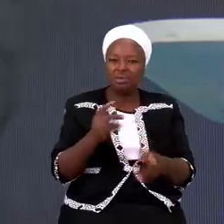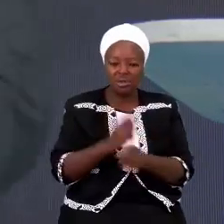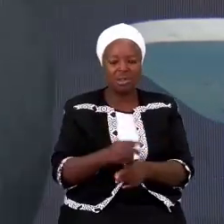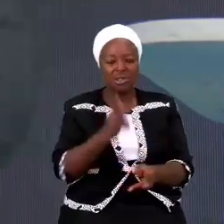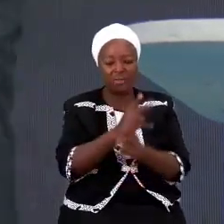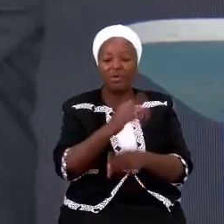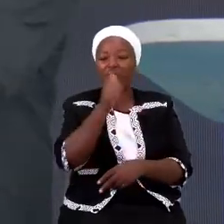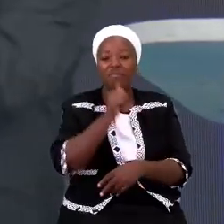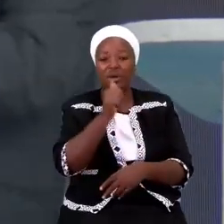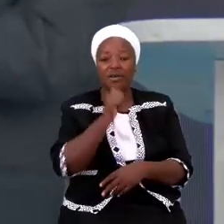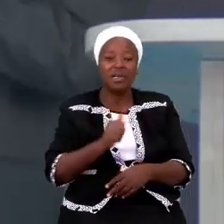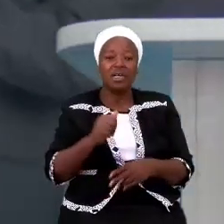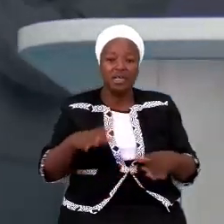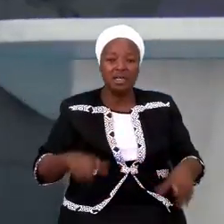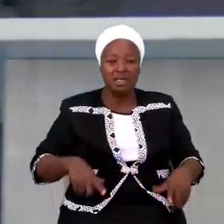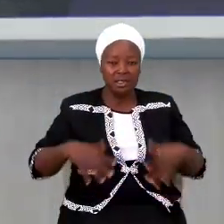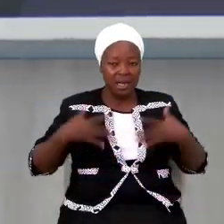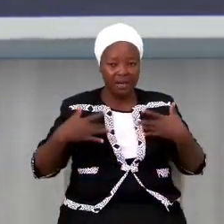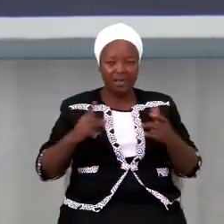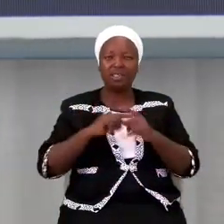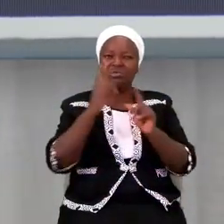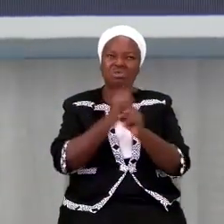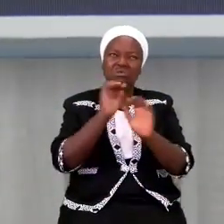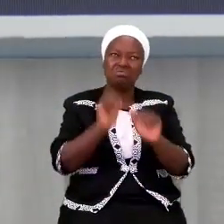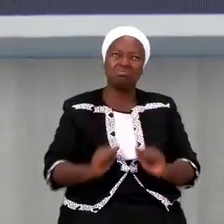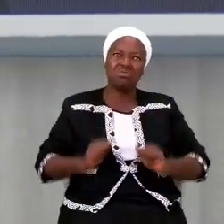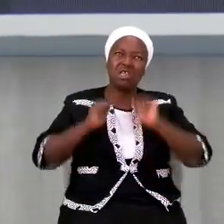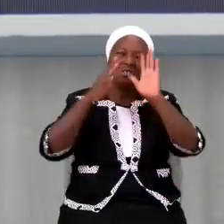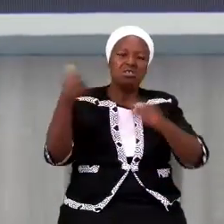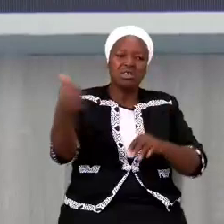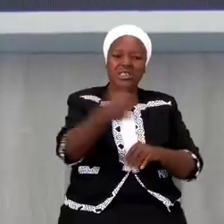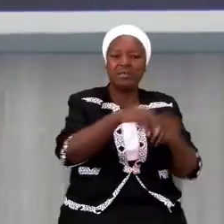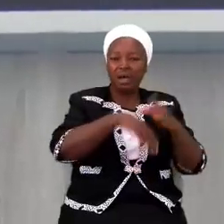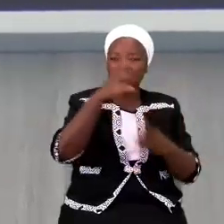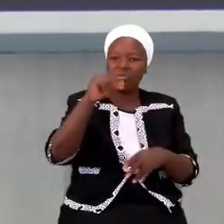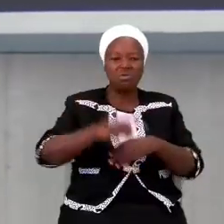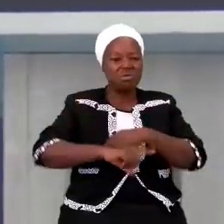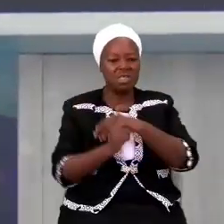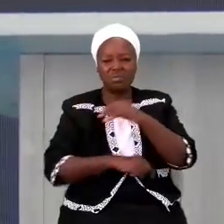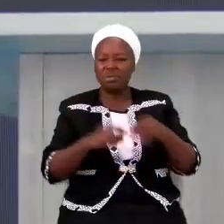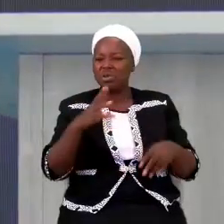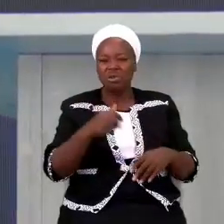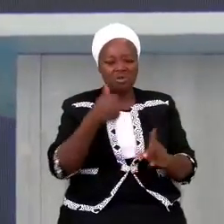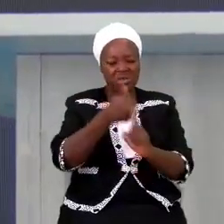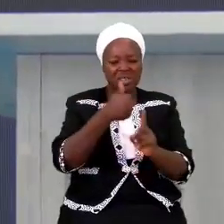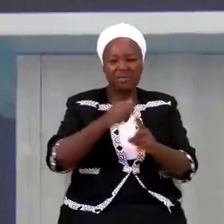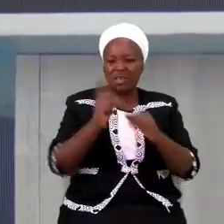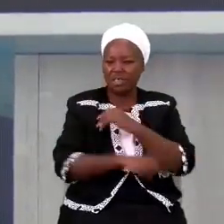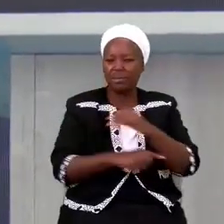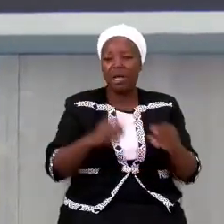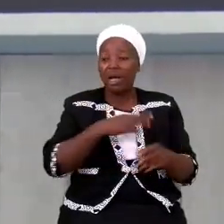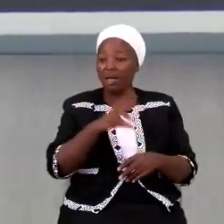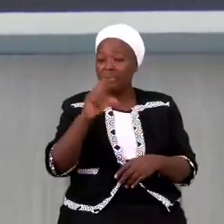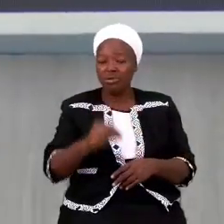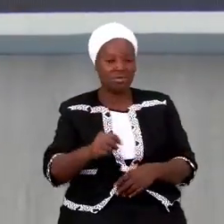no self-discipline, and no resisting of temptation, the way that took you far is the